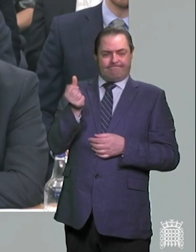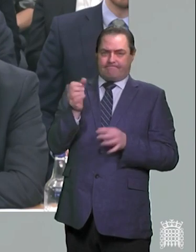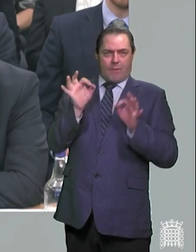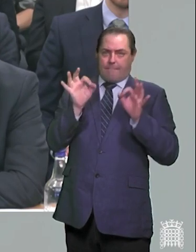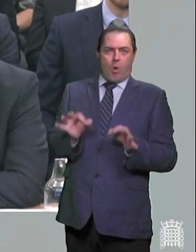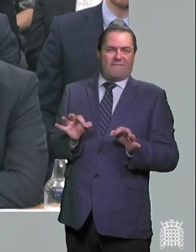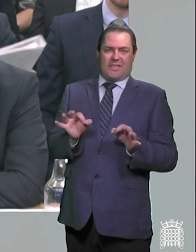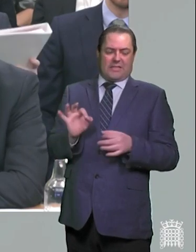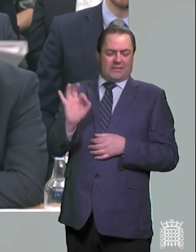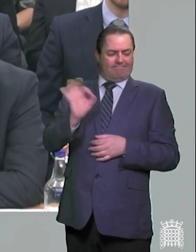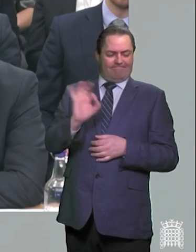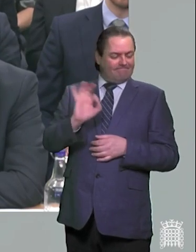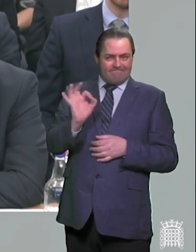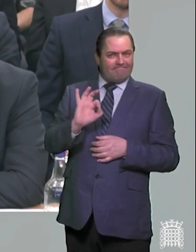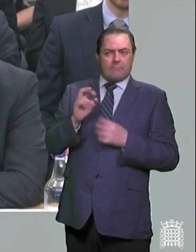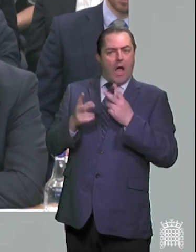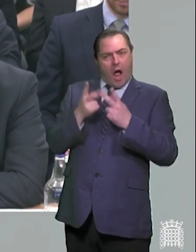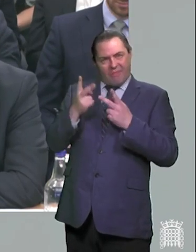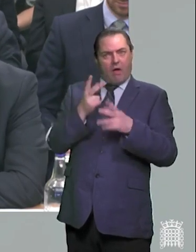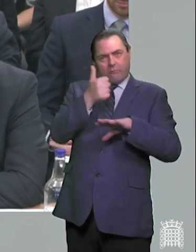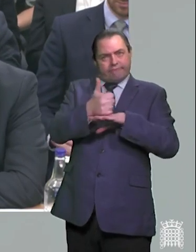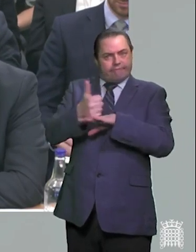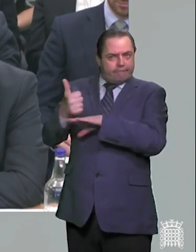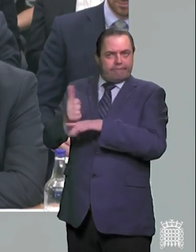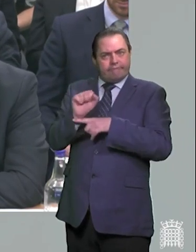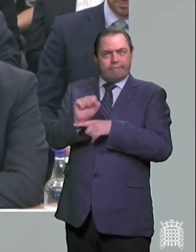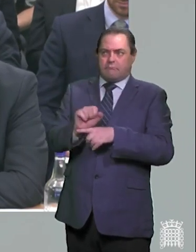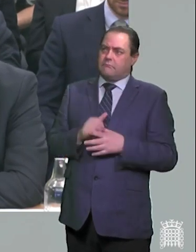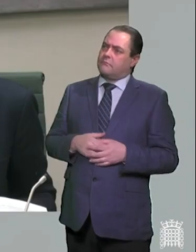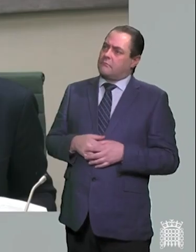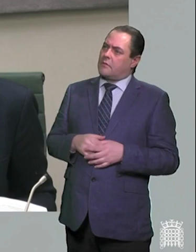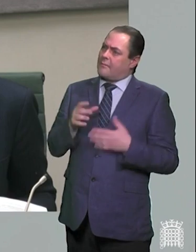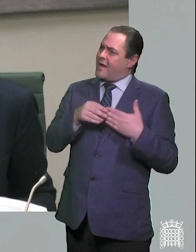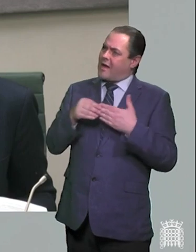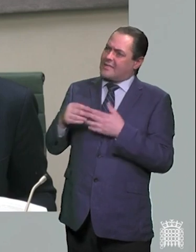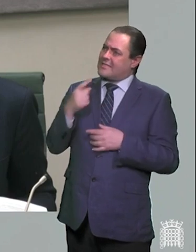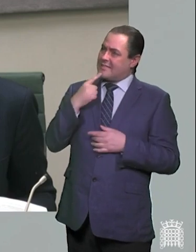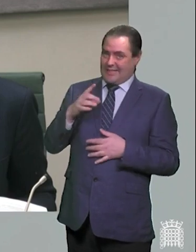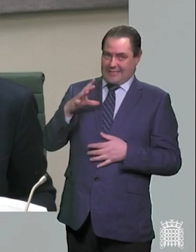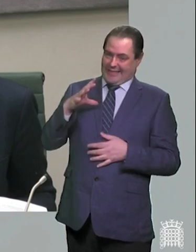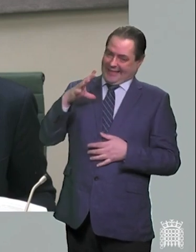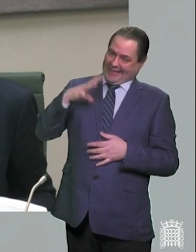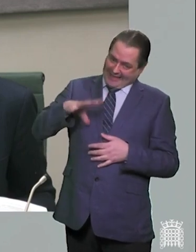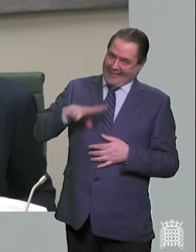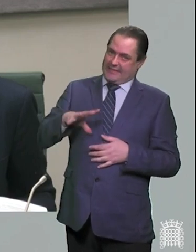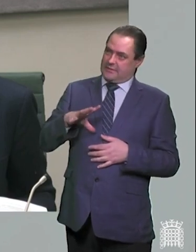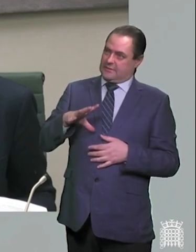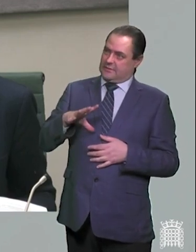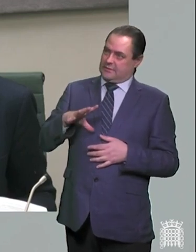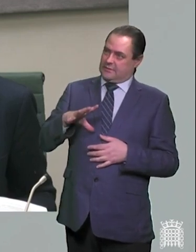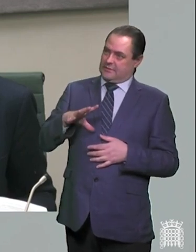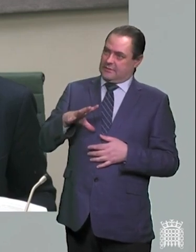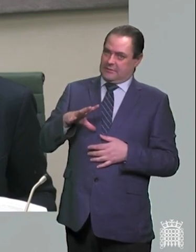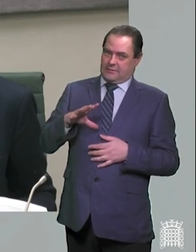perfectly observed. There were other mitigations we put in place. The guidance also said that only necessary